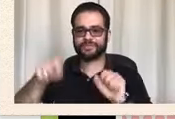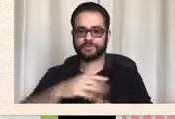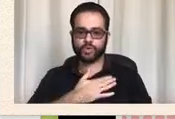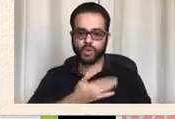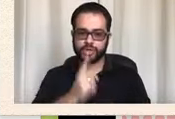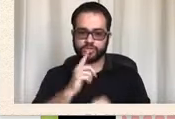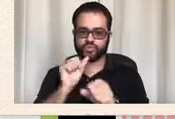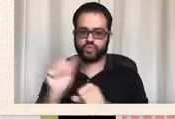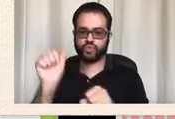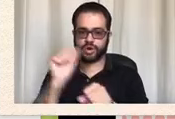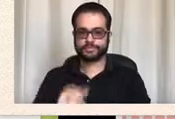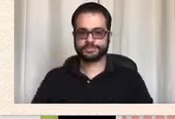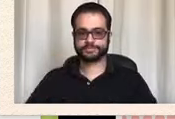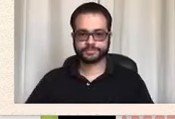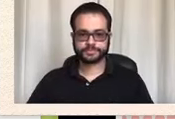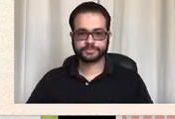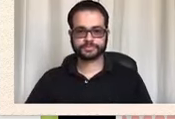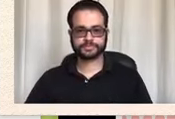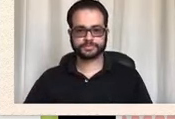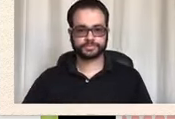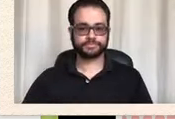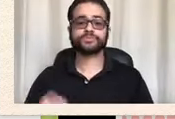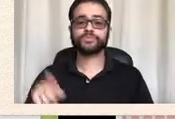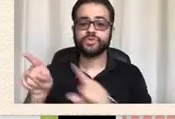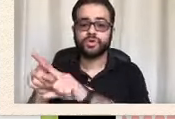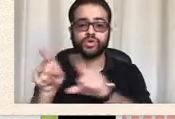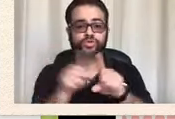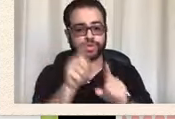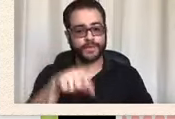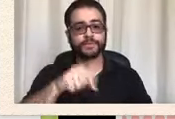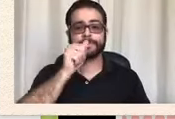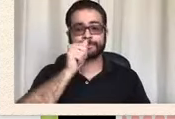patient. Yes, very patient. Yes.